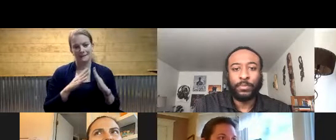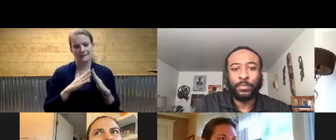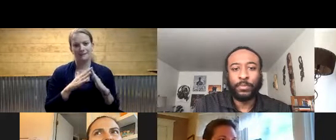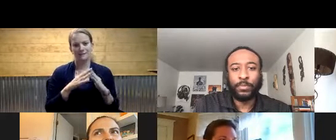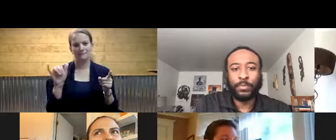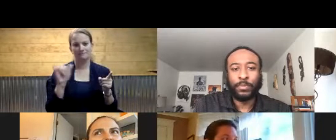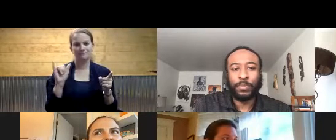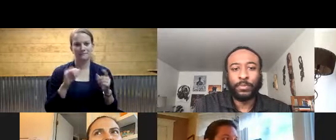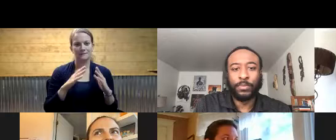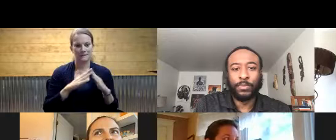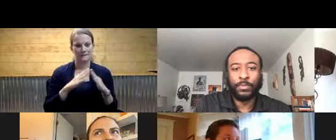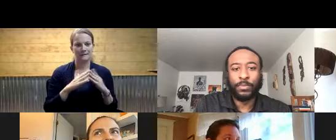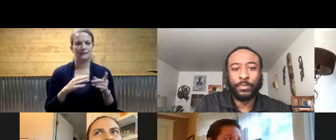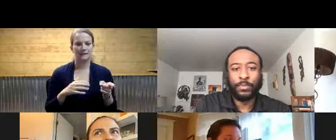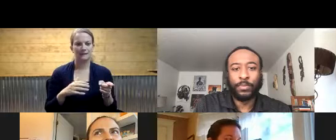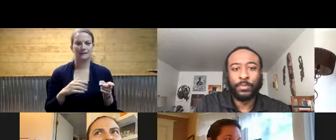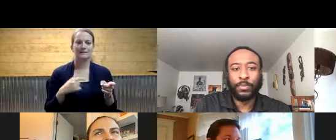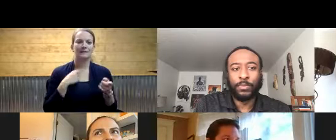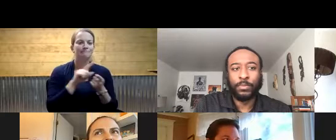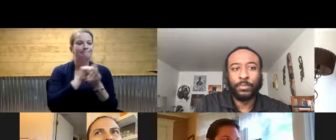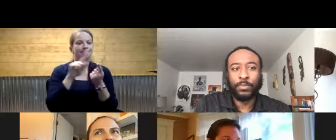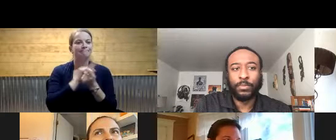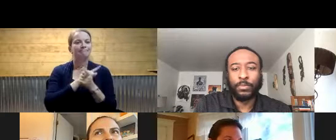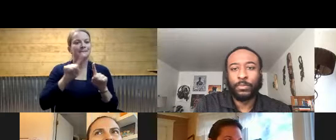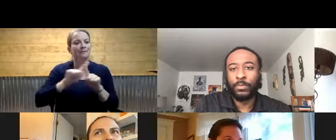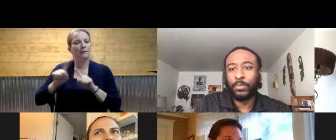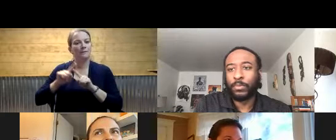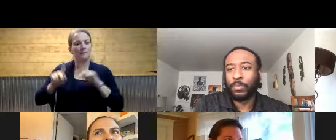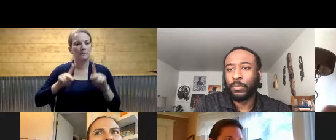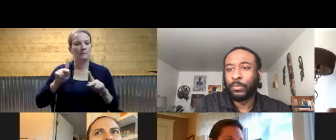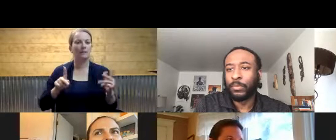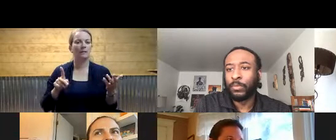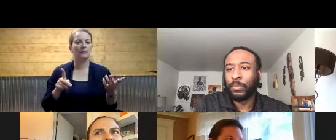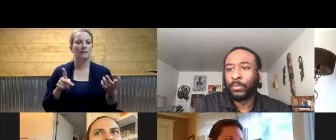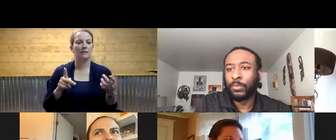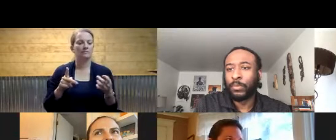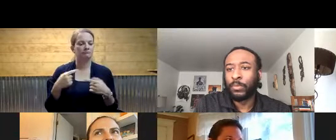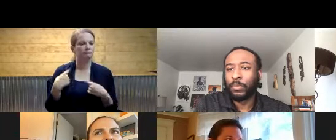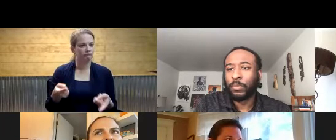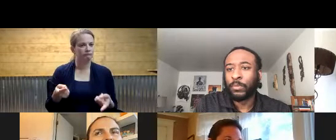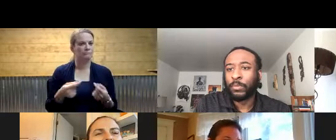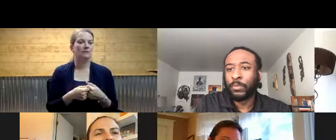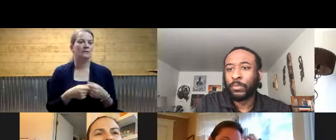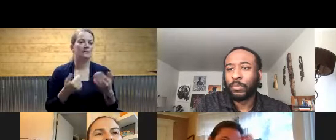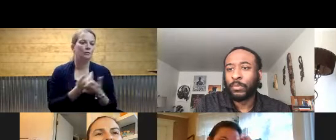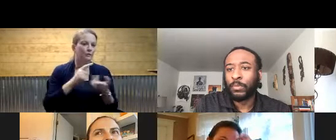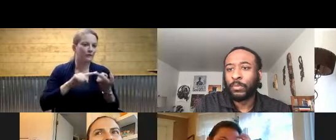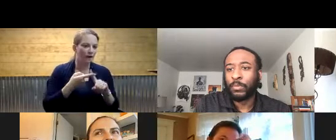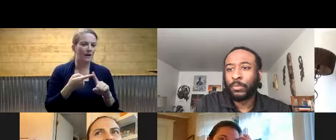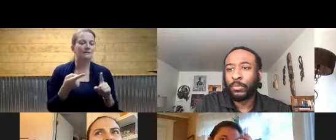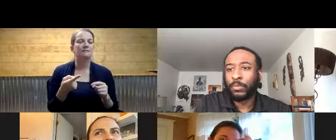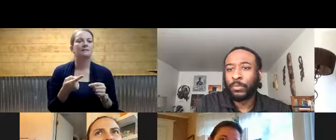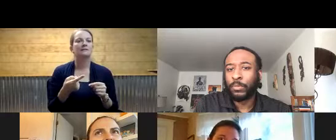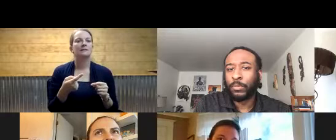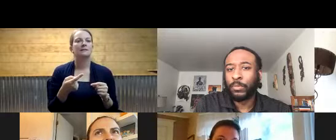of Dubai, and meeting different people, since my childhood, making new friends, and all